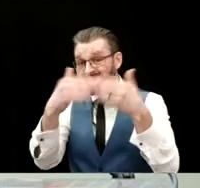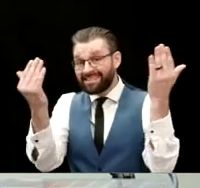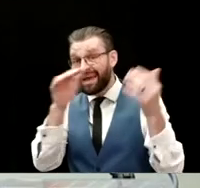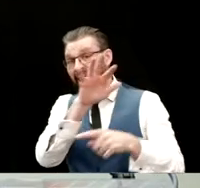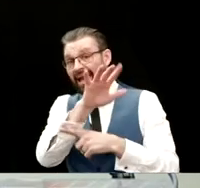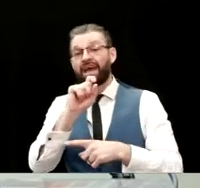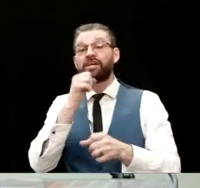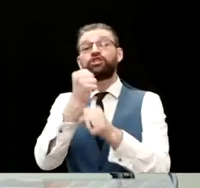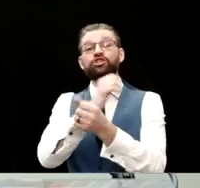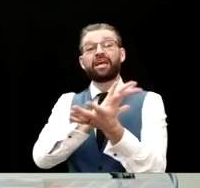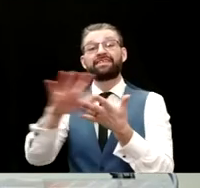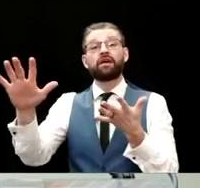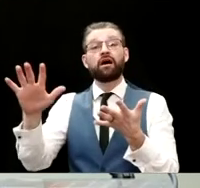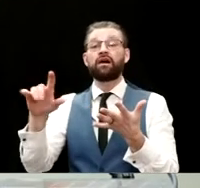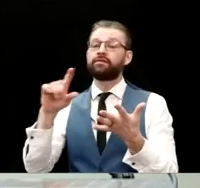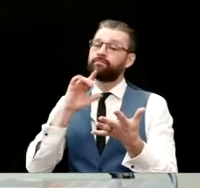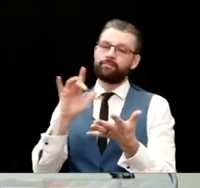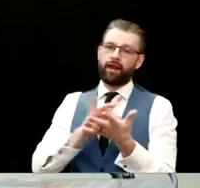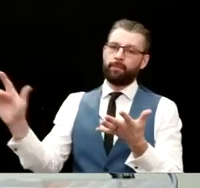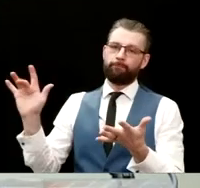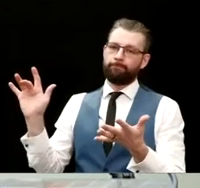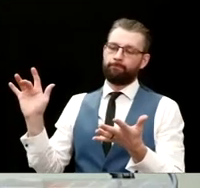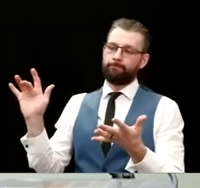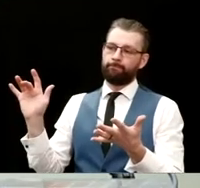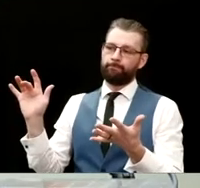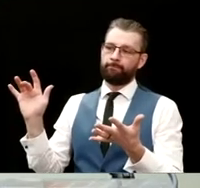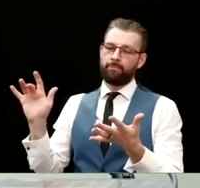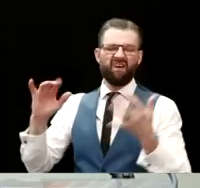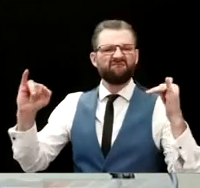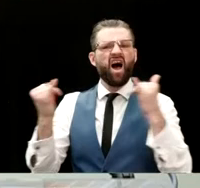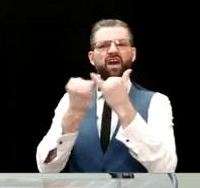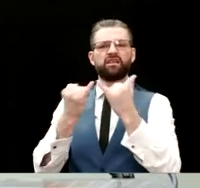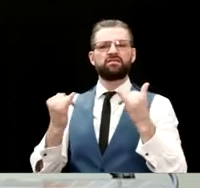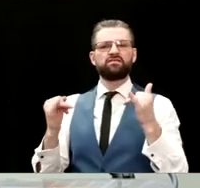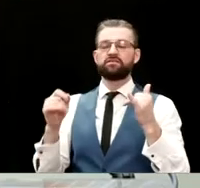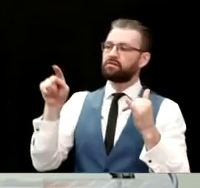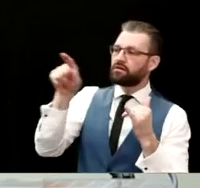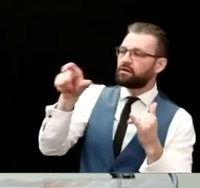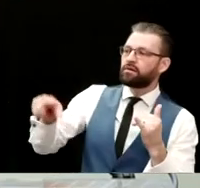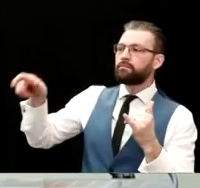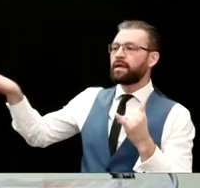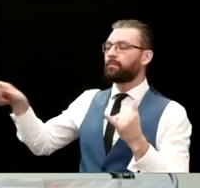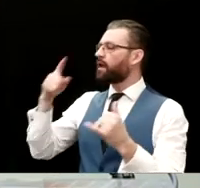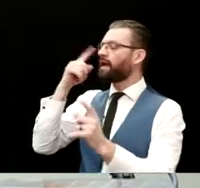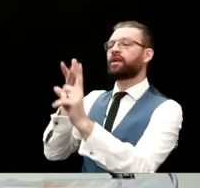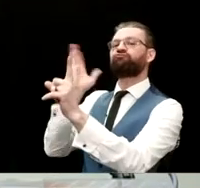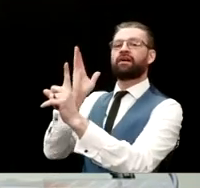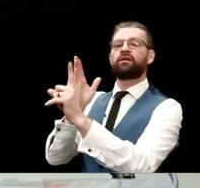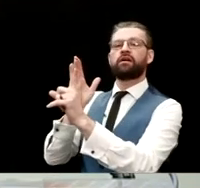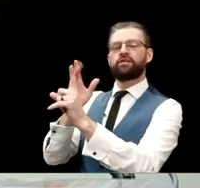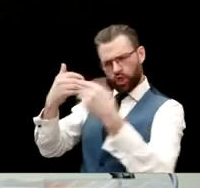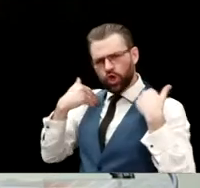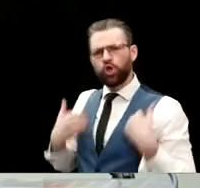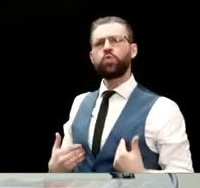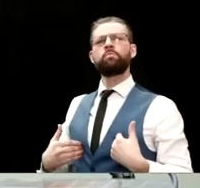will be no more genocide, no more violence. All people will be recognized as